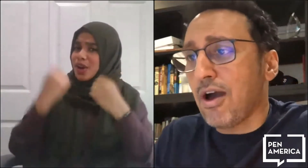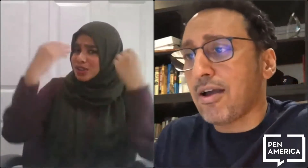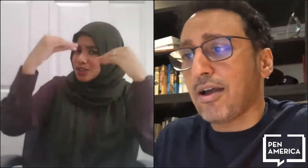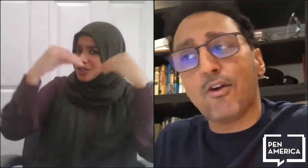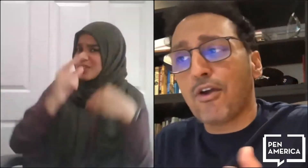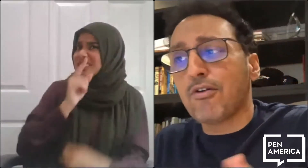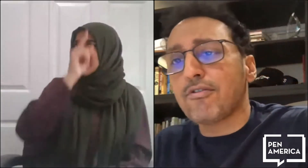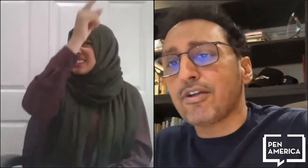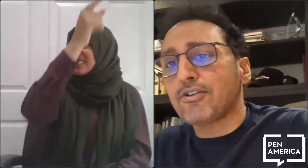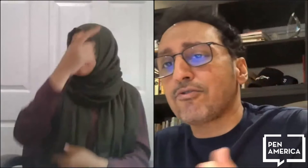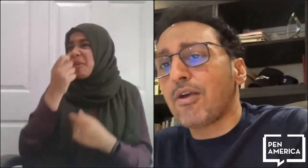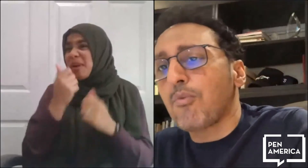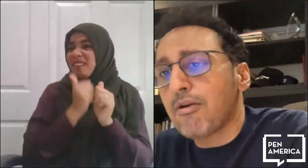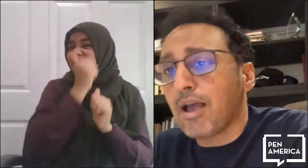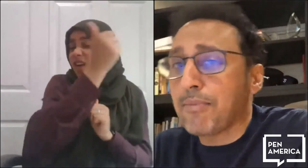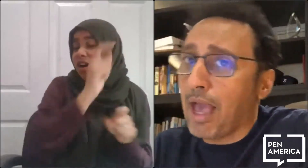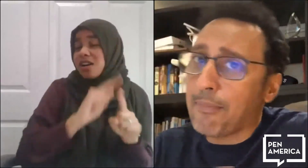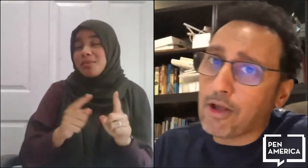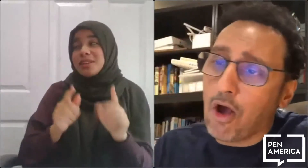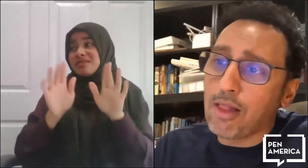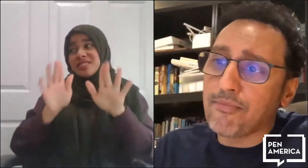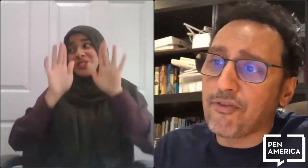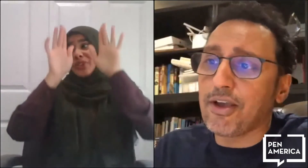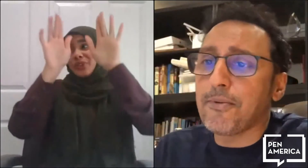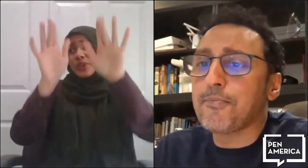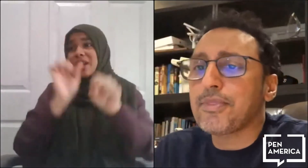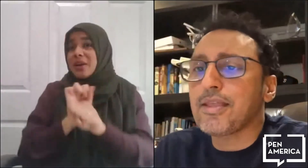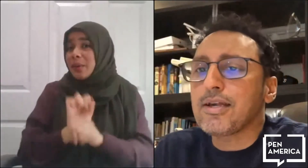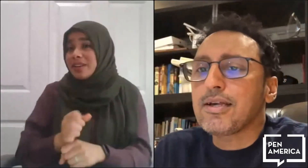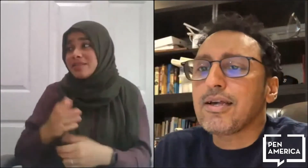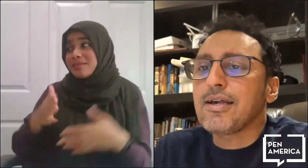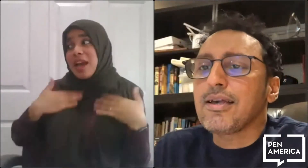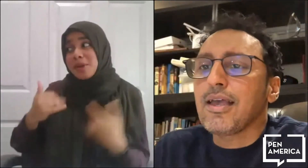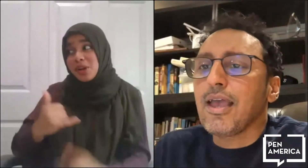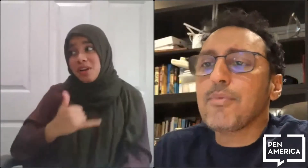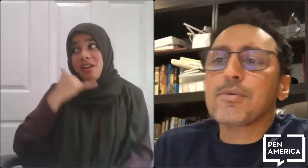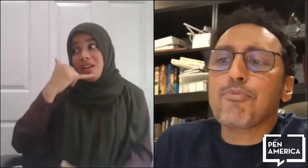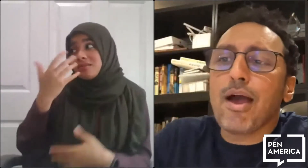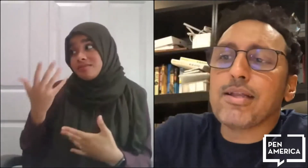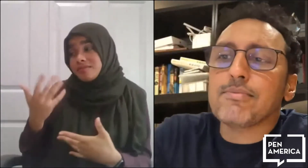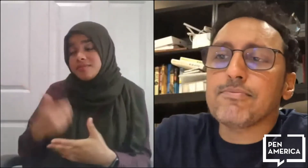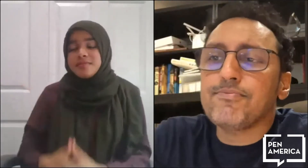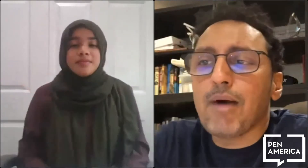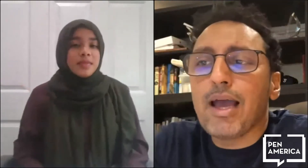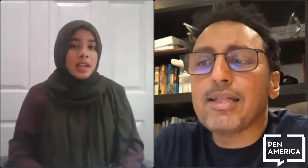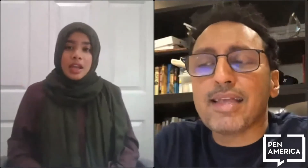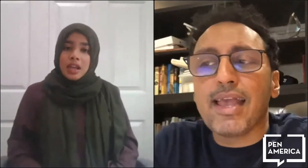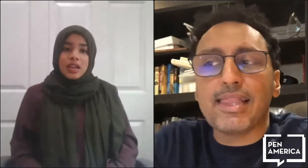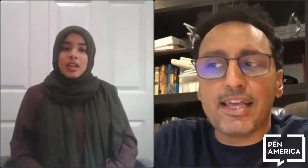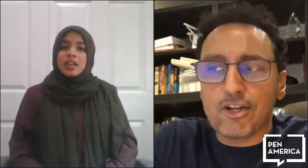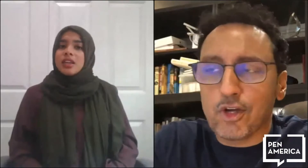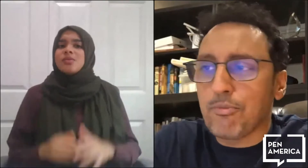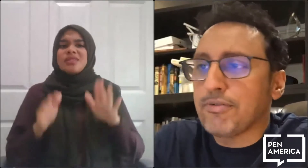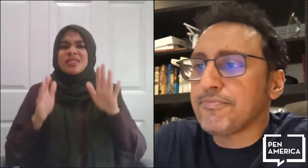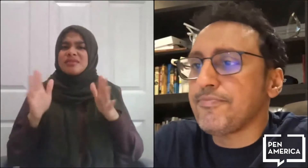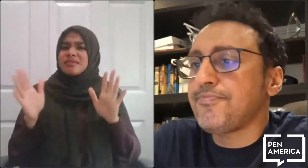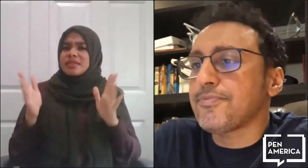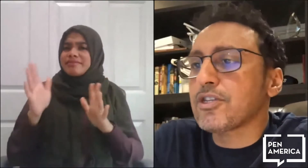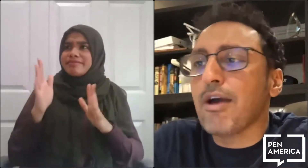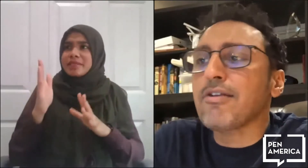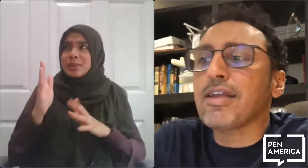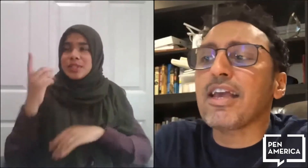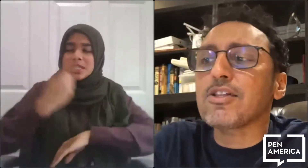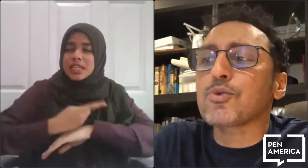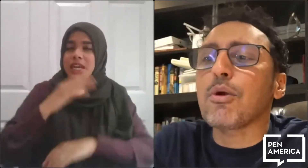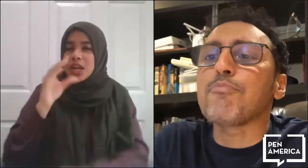own truck. I know the owner. They do great work. I'd be happy to call him for you. It was a bright, mild day in late October.